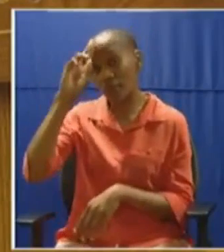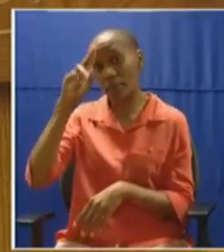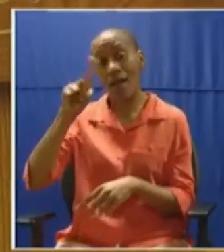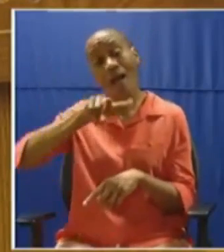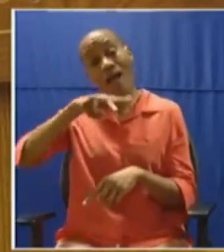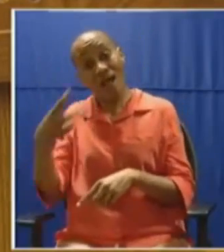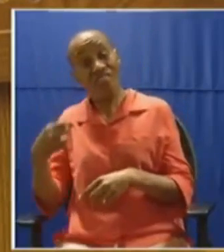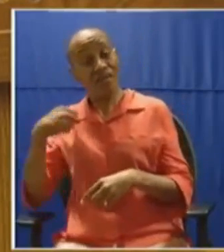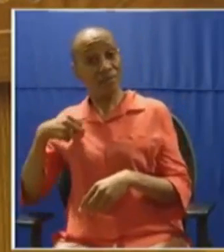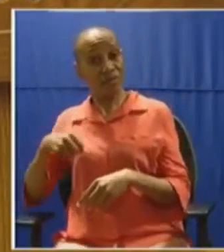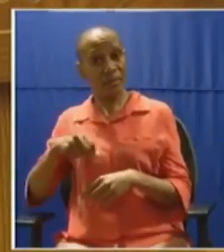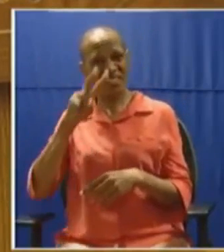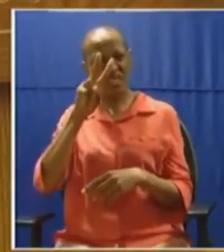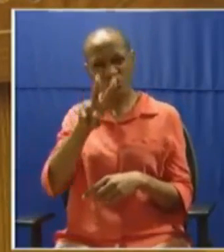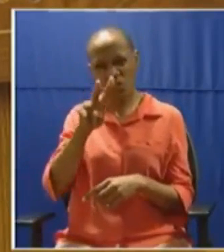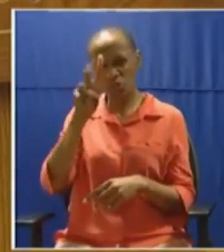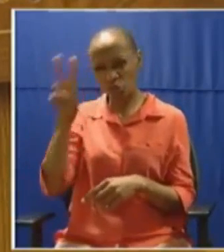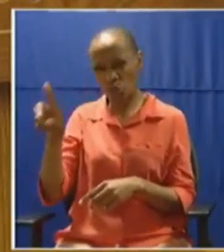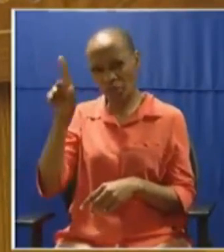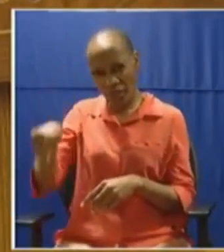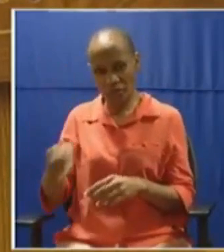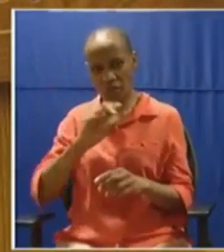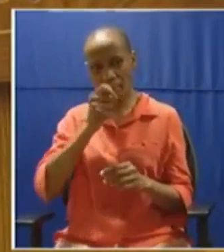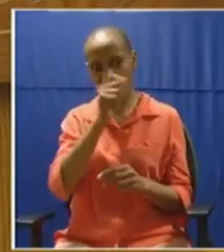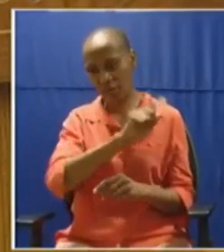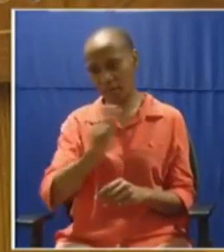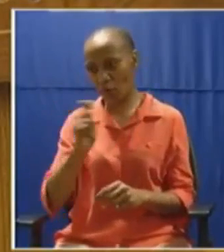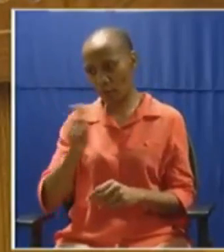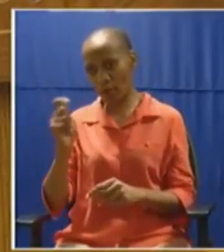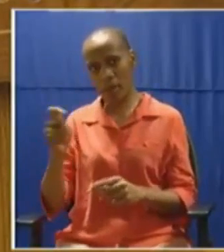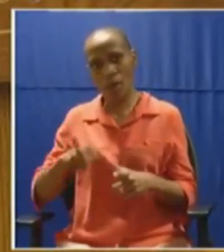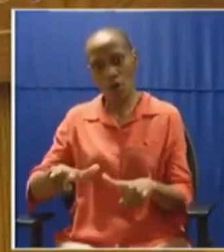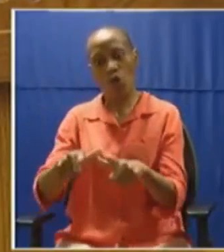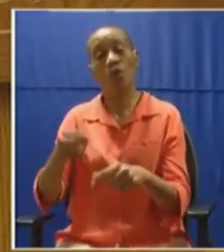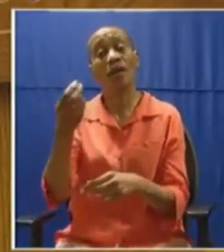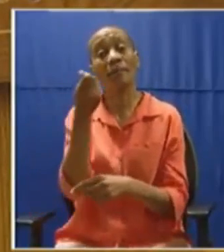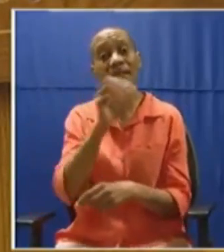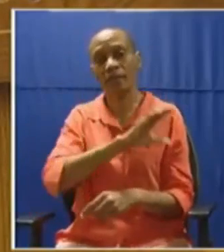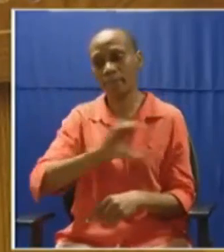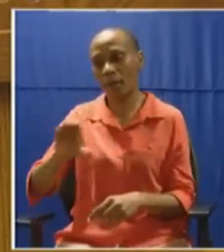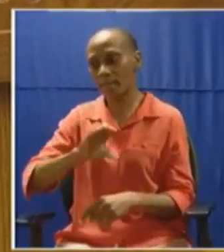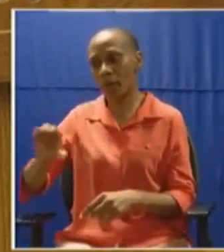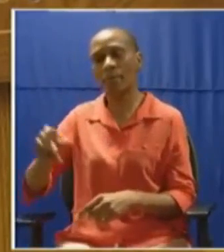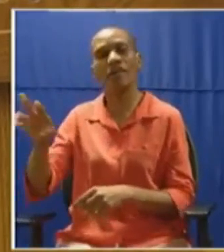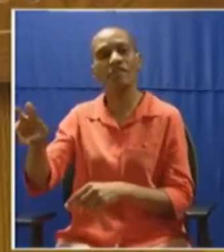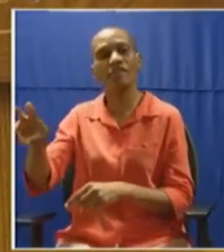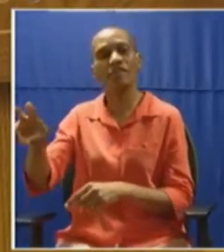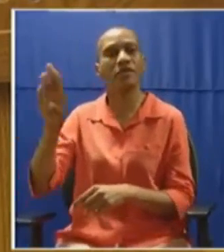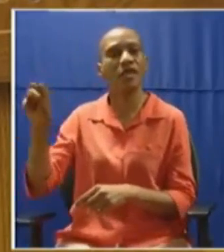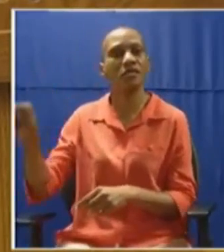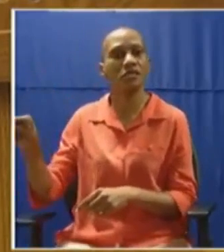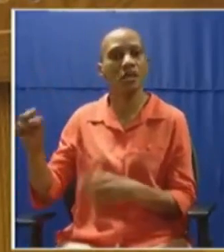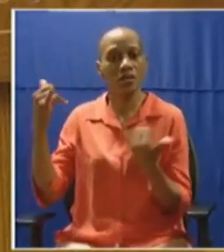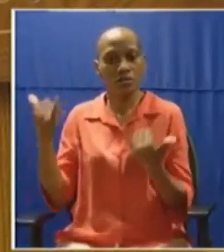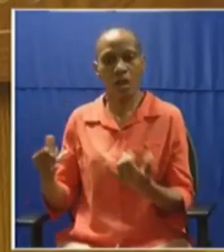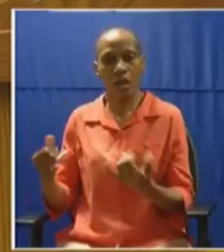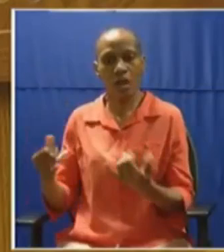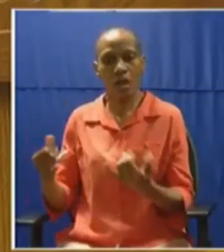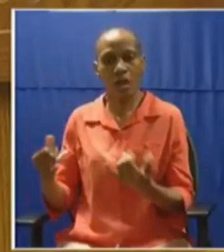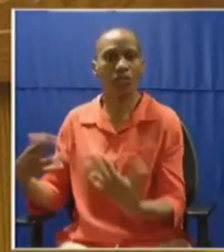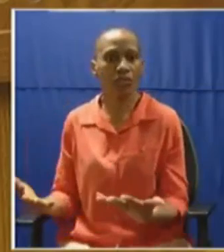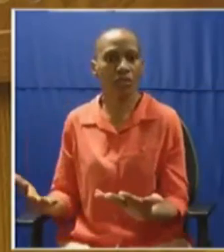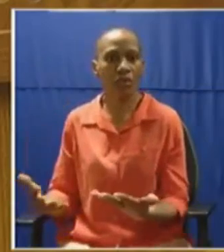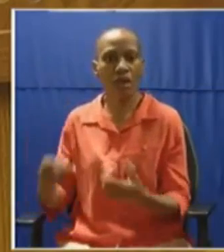The 22,000 retail depositors who trusted their local bank with their life savings, only to see it plundered and used to fund